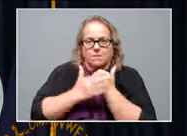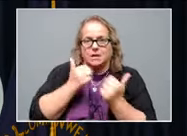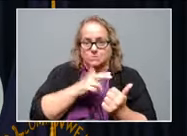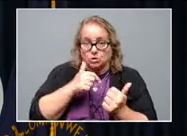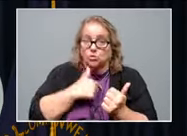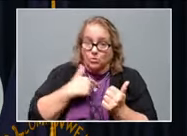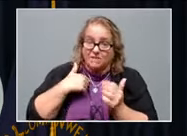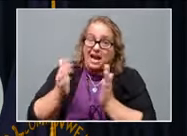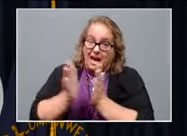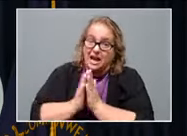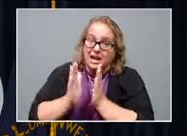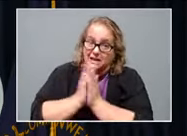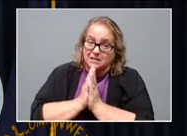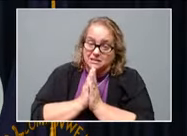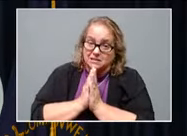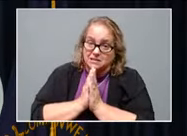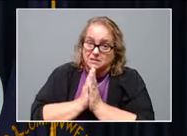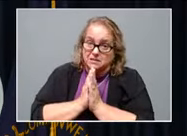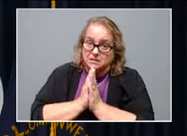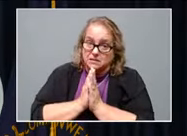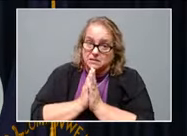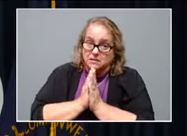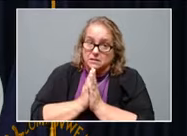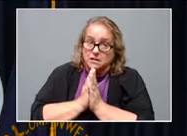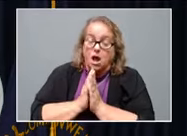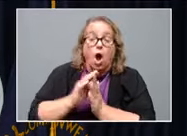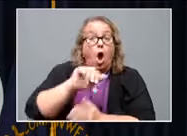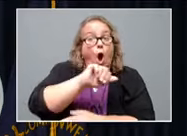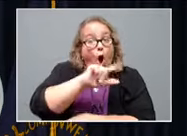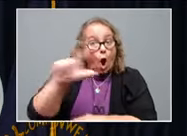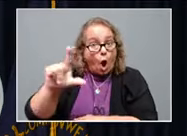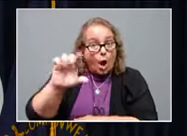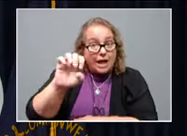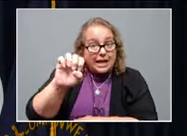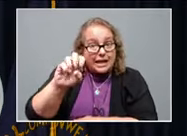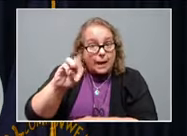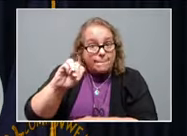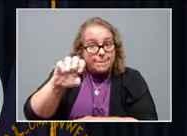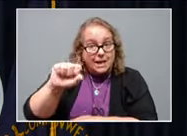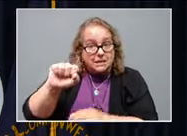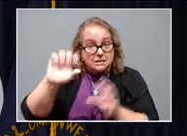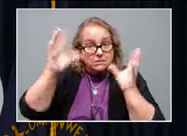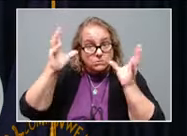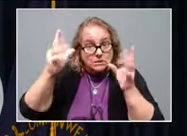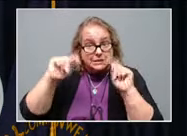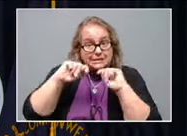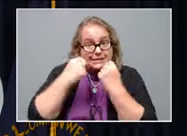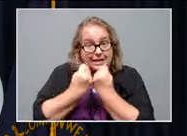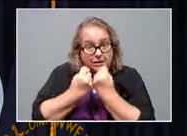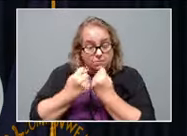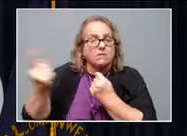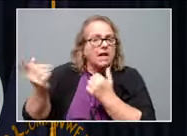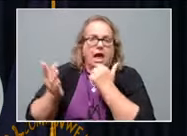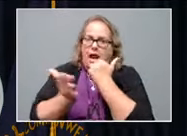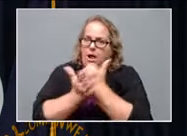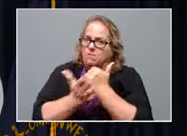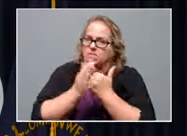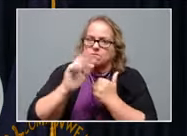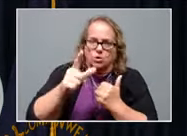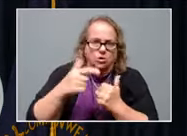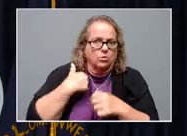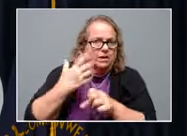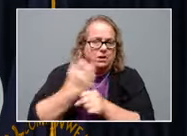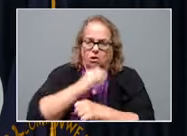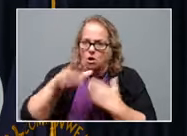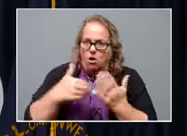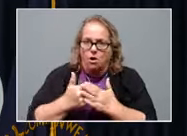gotten every EMS strike team we've asked for, and they've been really helpful. We've only gotten one of the medical